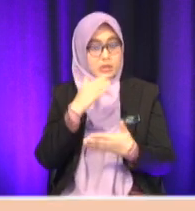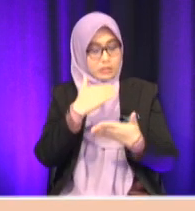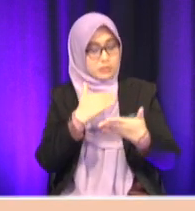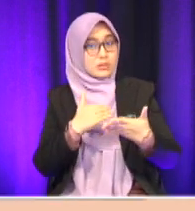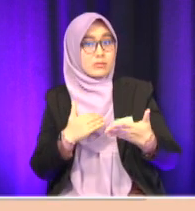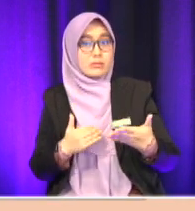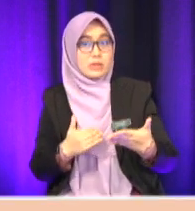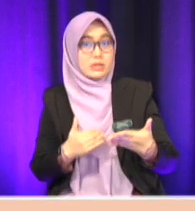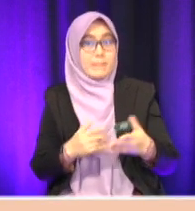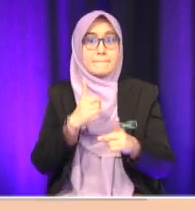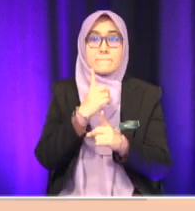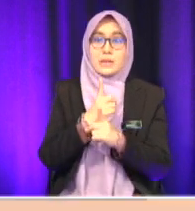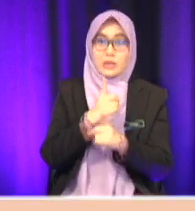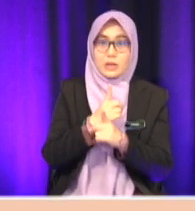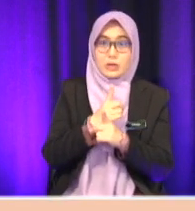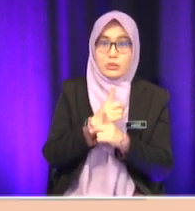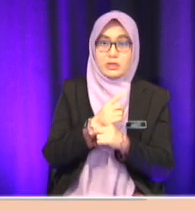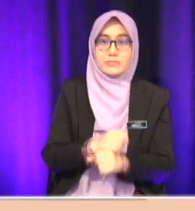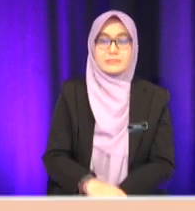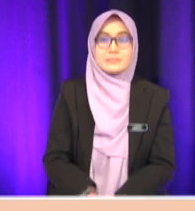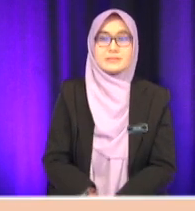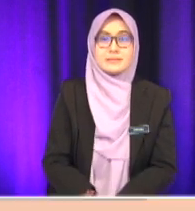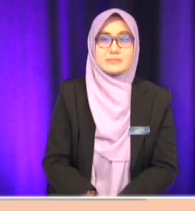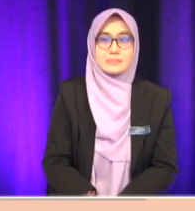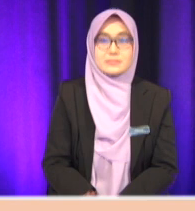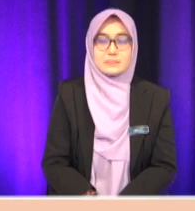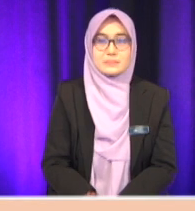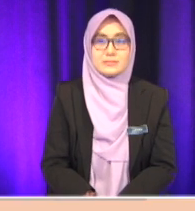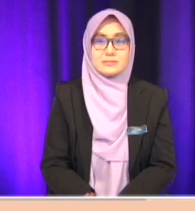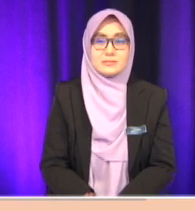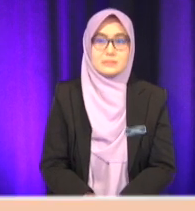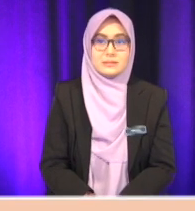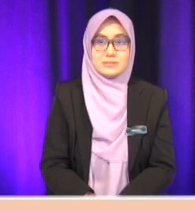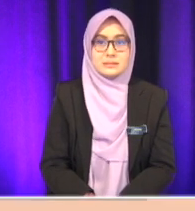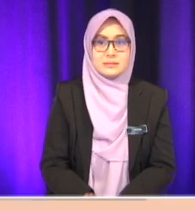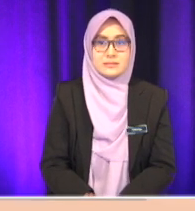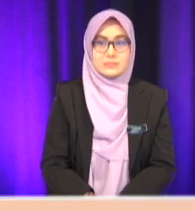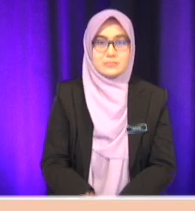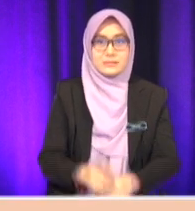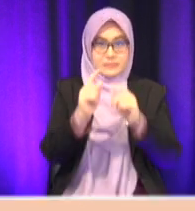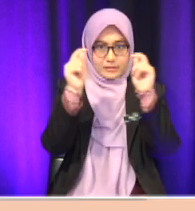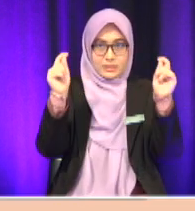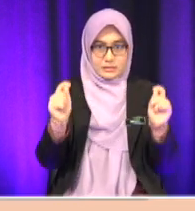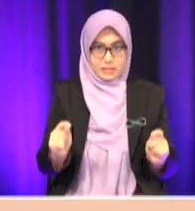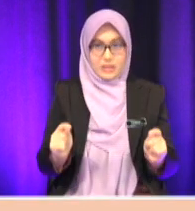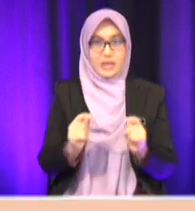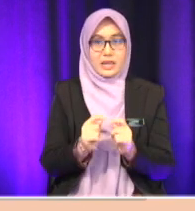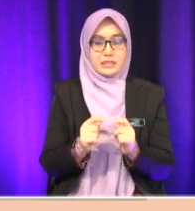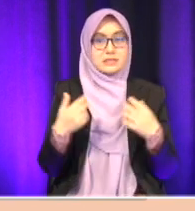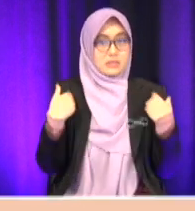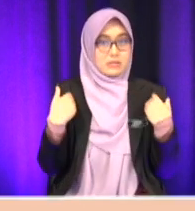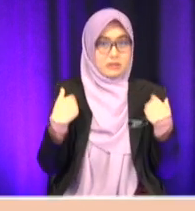about National Science Challenge? Okay. So this is the stimulus.